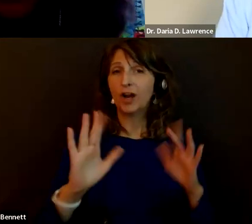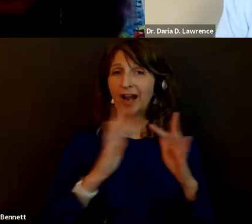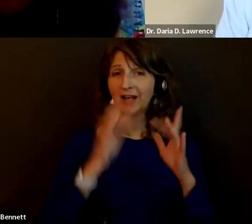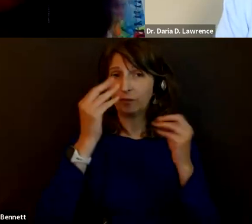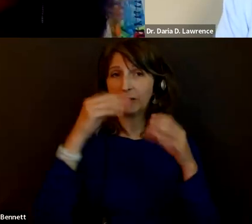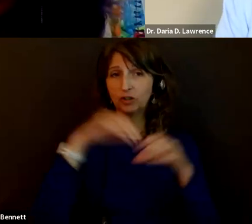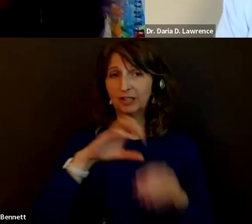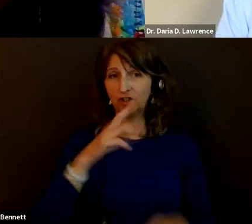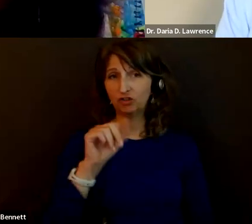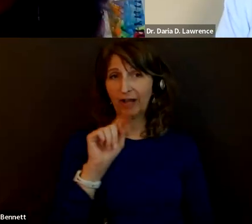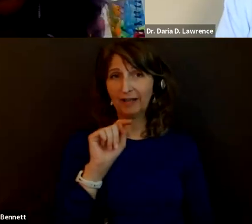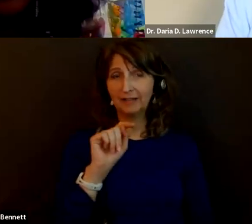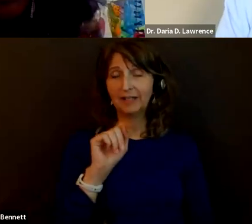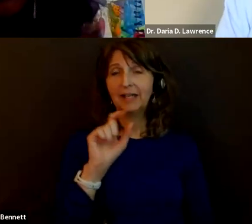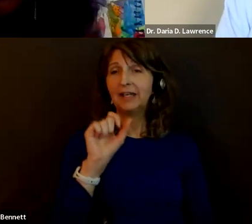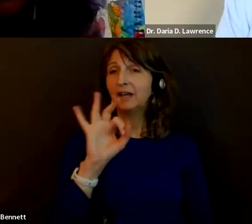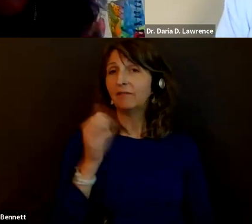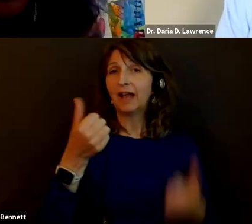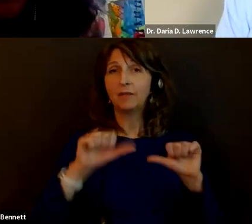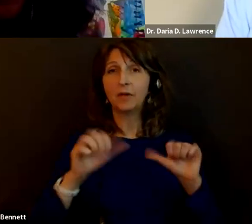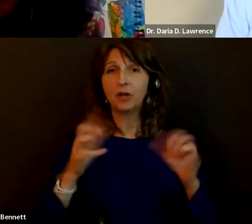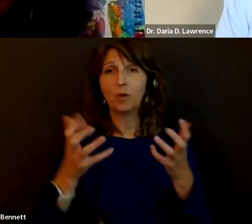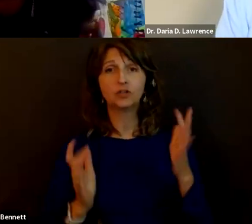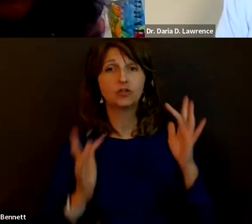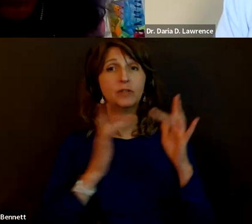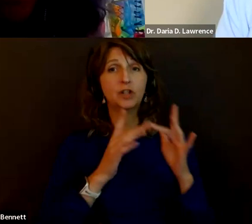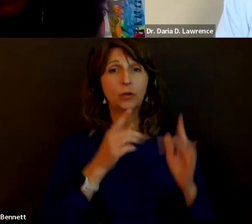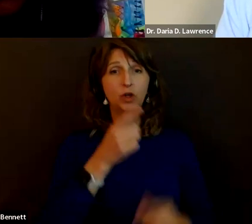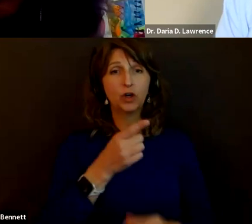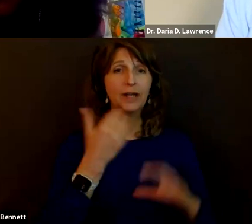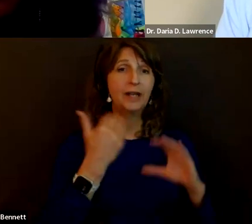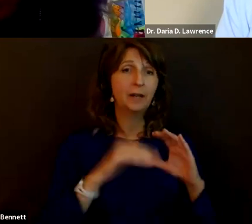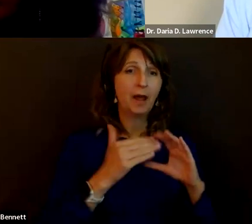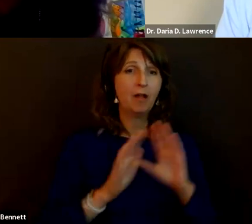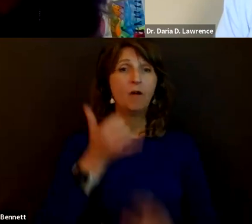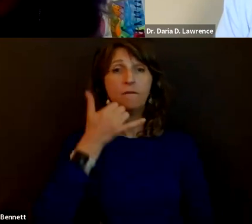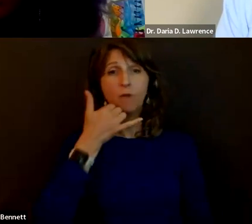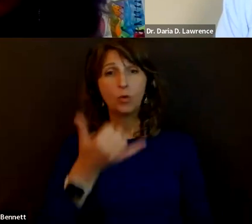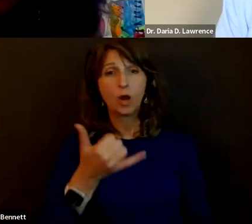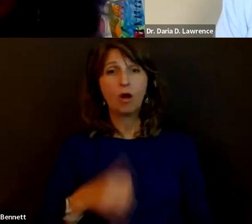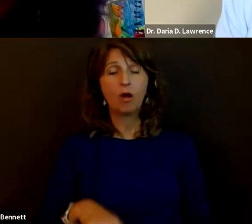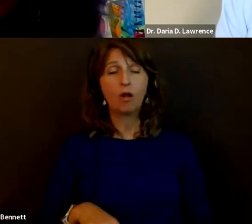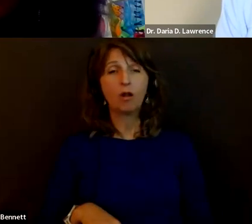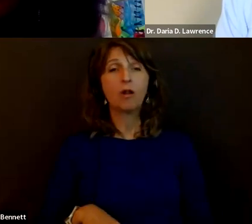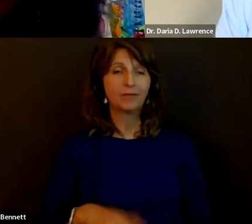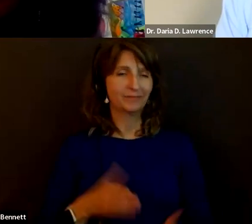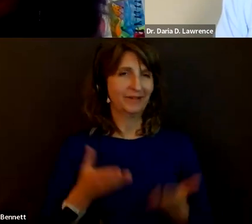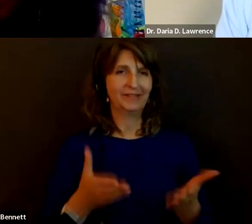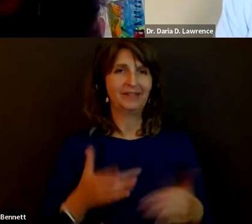there's anyone that would like to reach out to her via email or phone call as well. It is